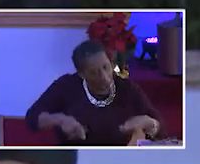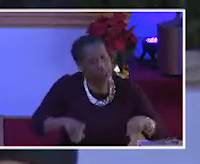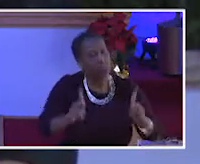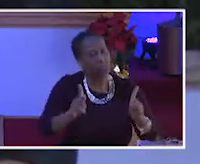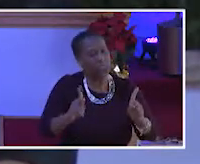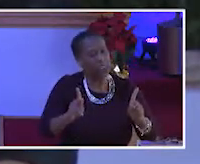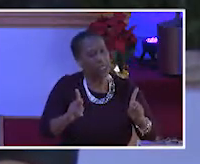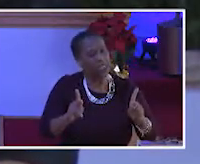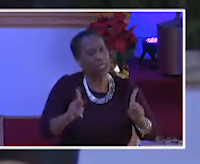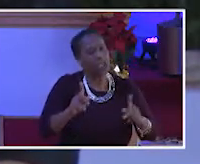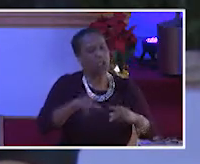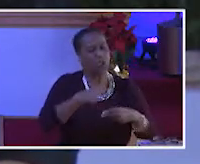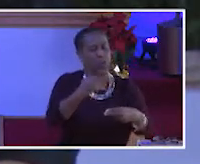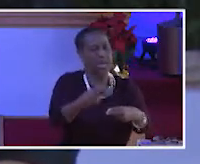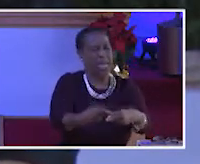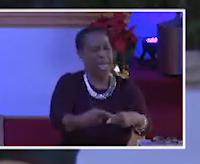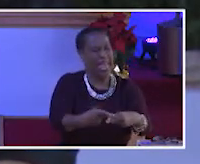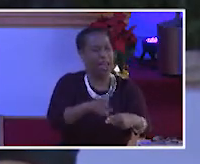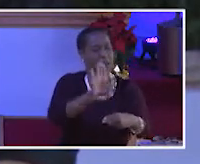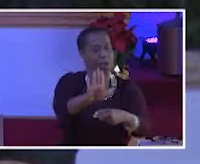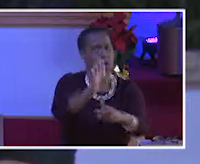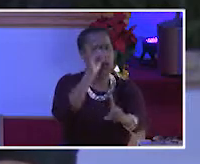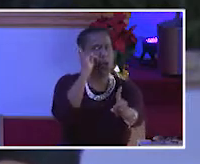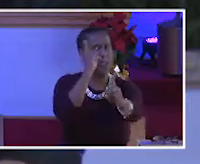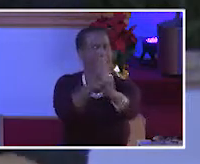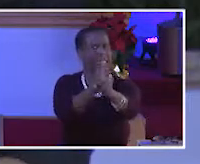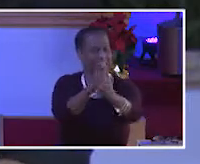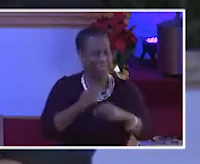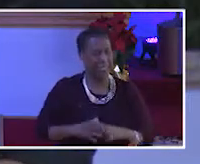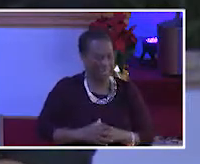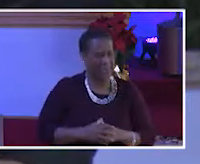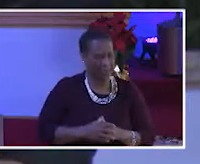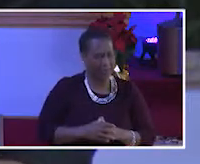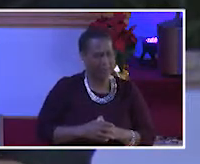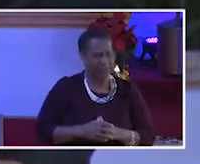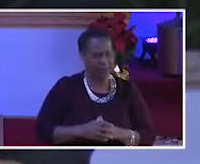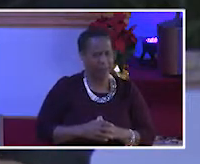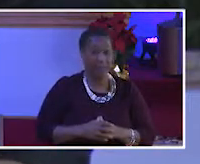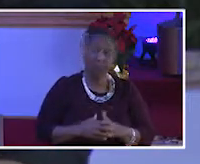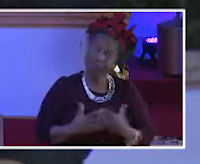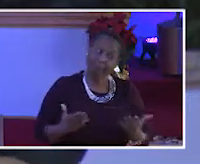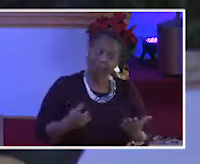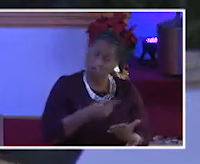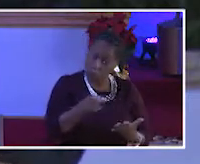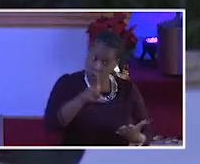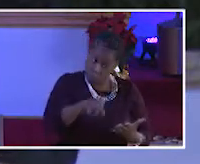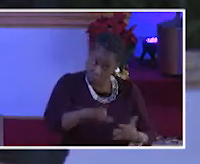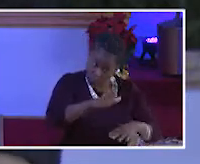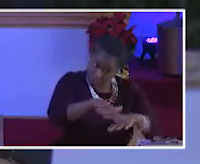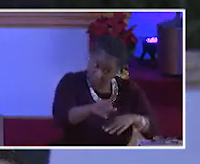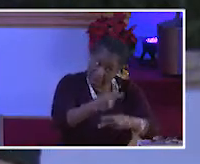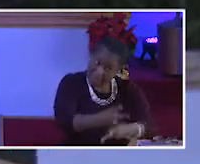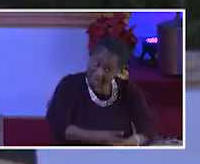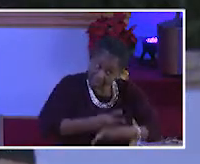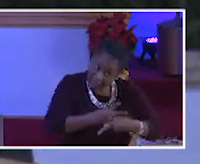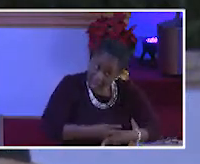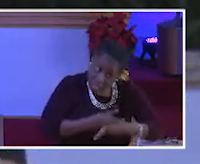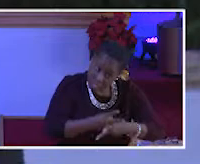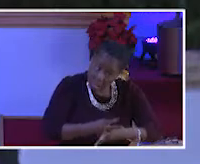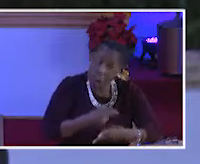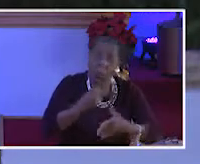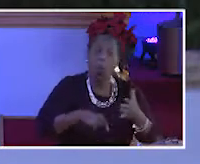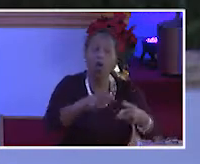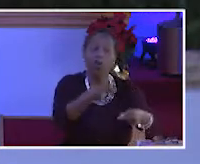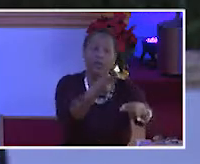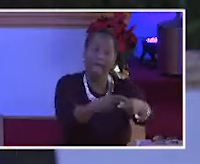opportunity to name your destiny. Beloved, you better be careful what you